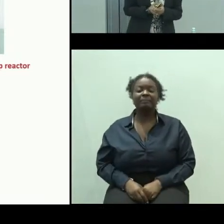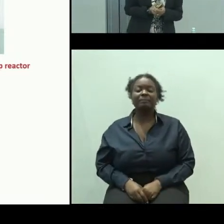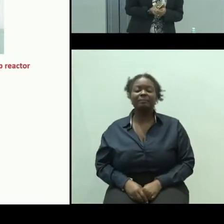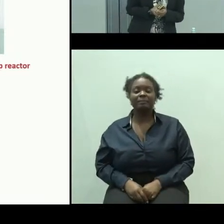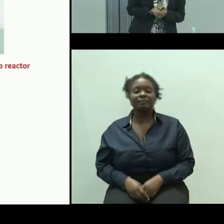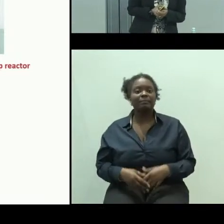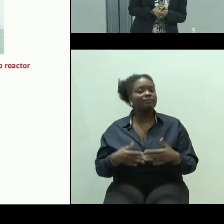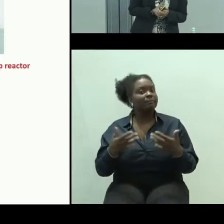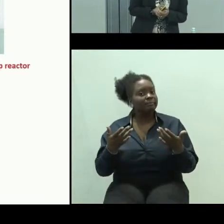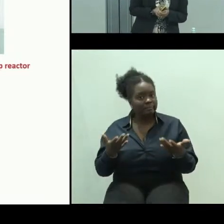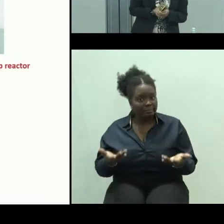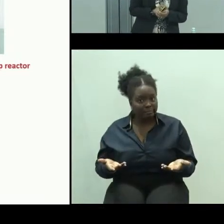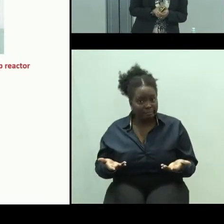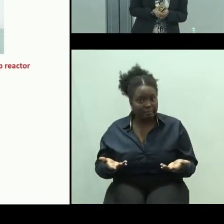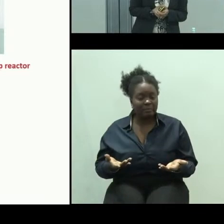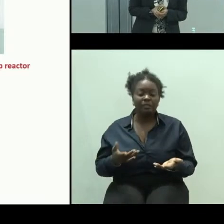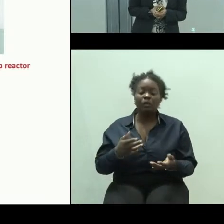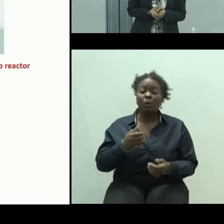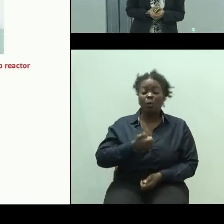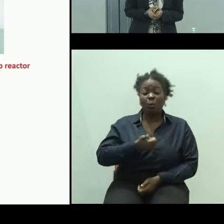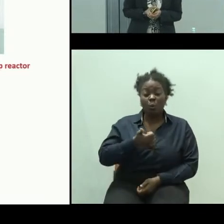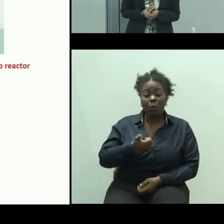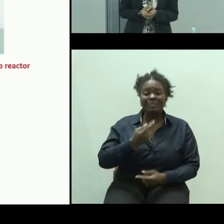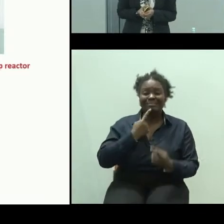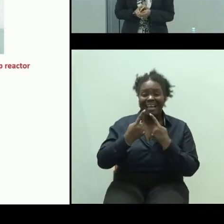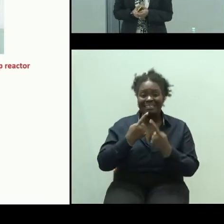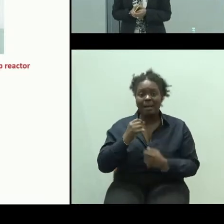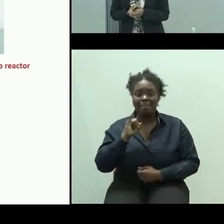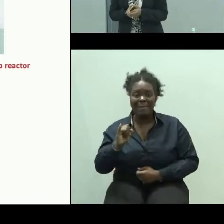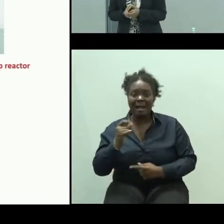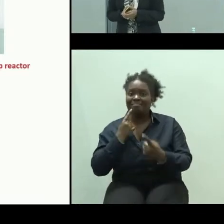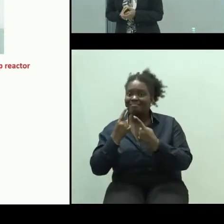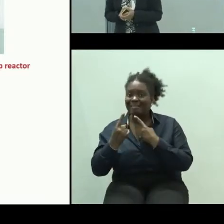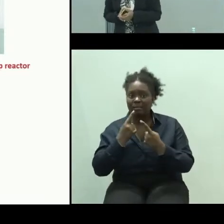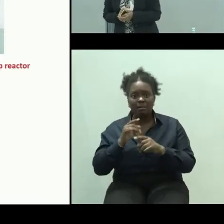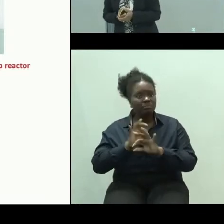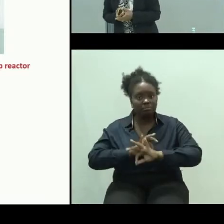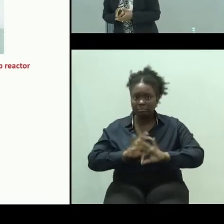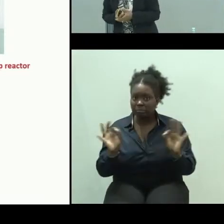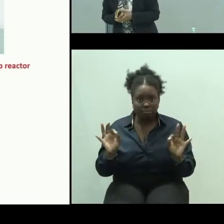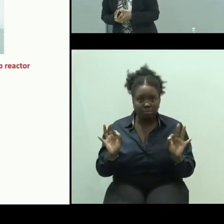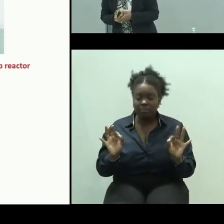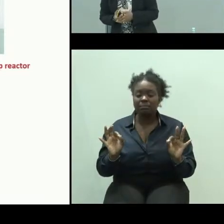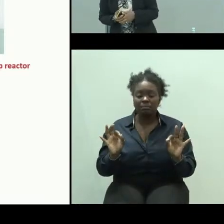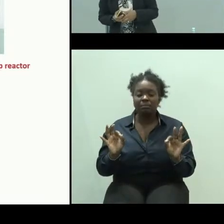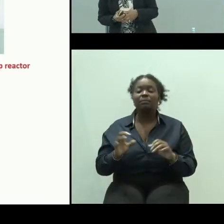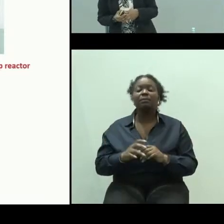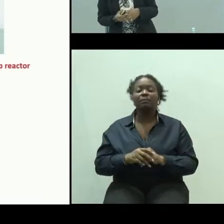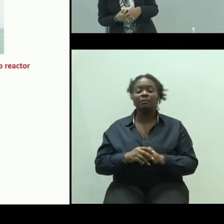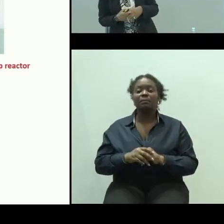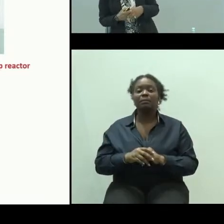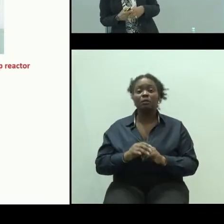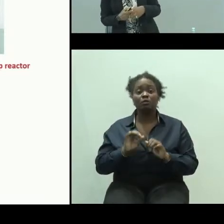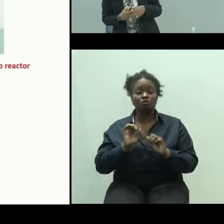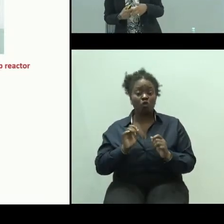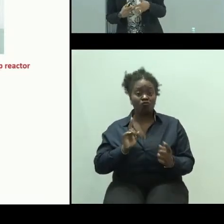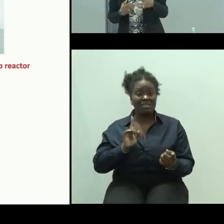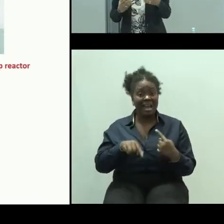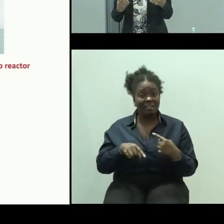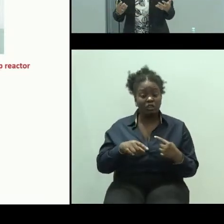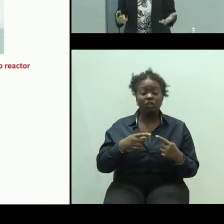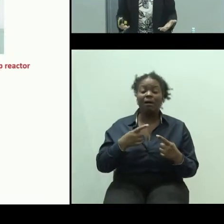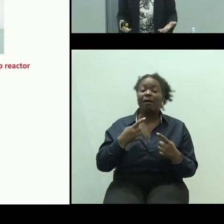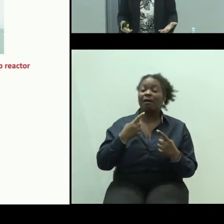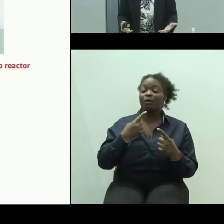There's no such thing as good data or bad data. Your reaction to the data might be good. Your reaction to the data might